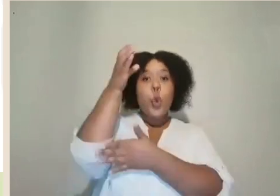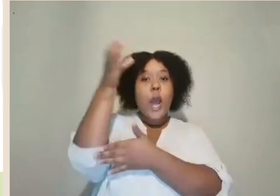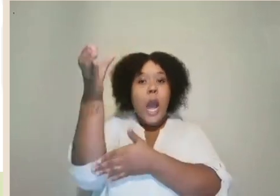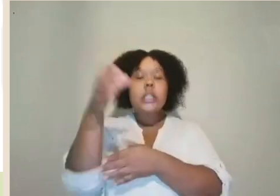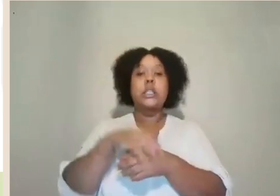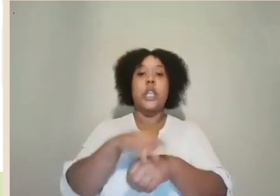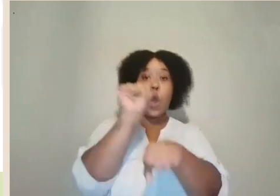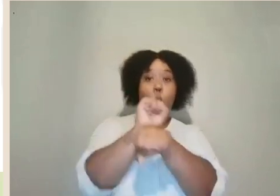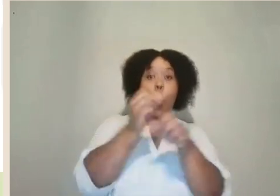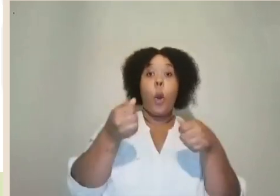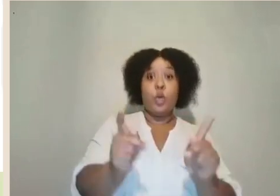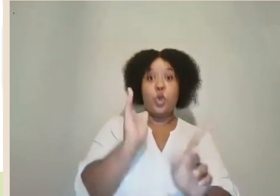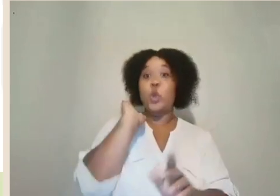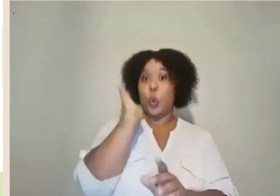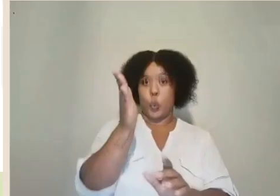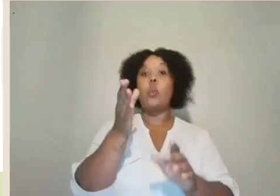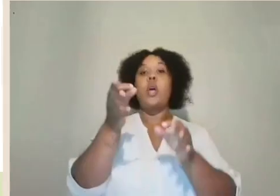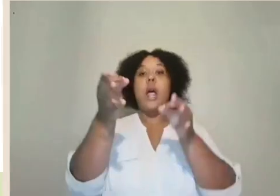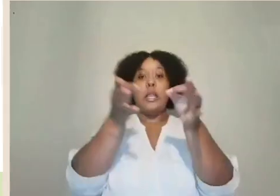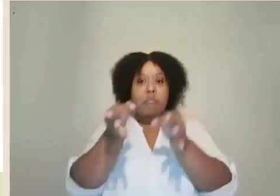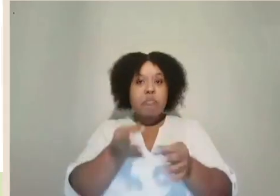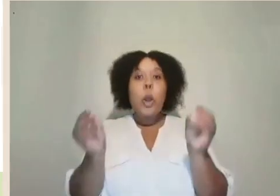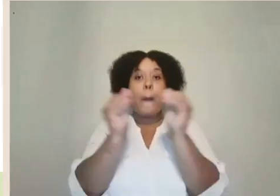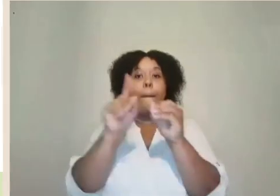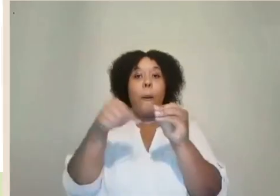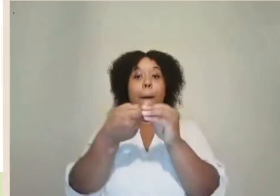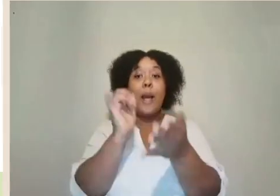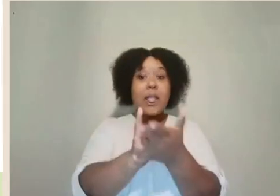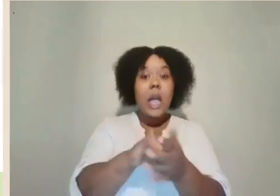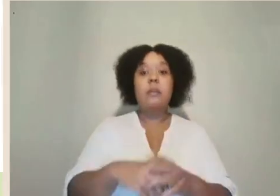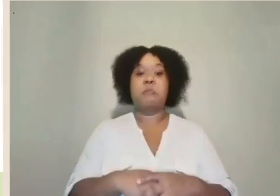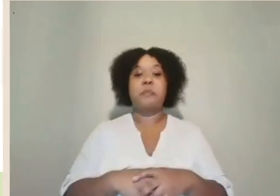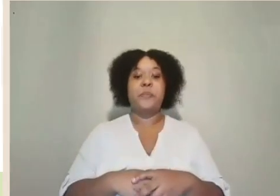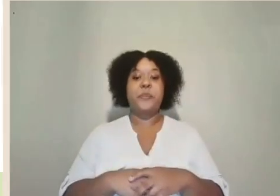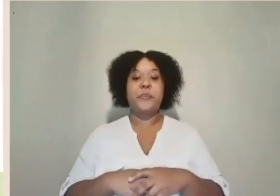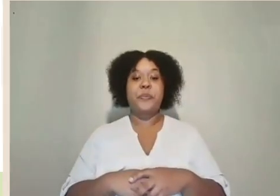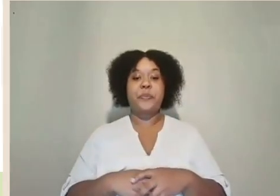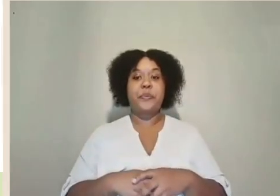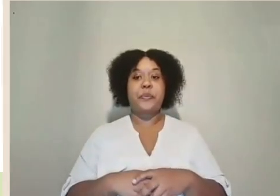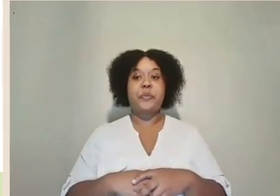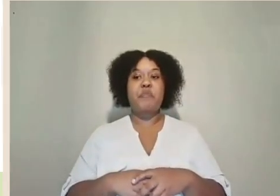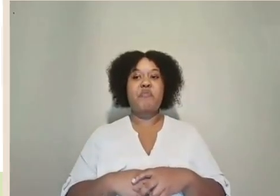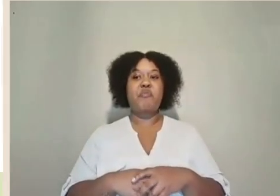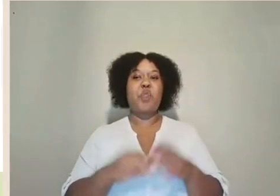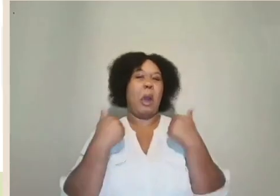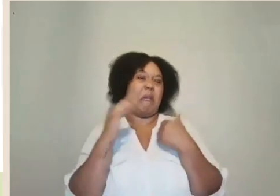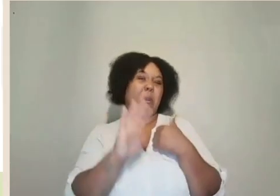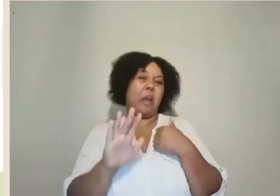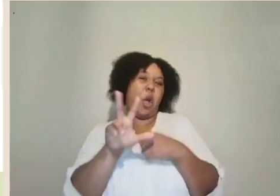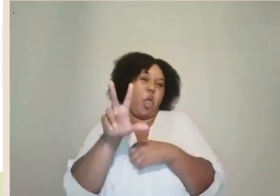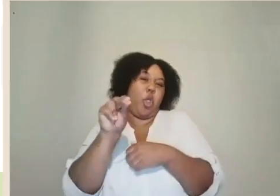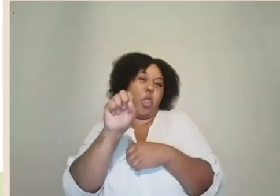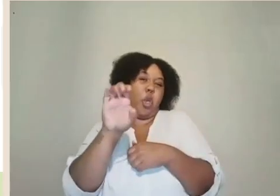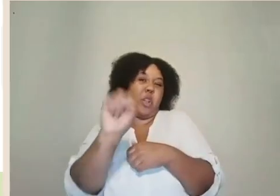Employment opportunities. We're going to be talking about that. Introducing them to a new field. Also, we'll be talking about that as well. I'm going to give it about 30